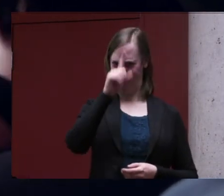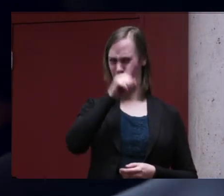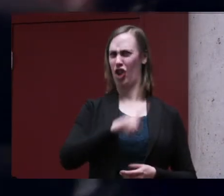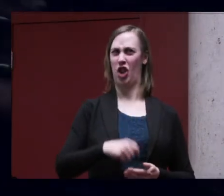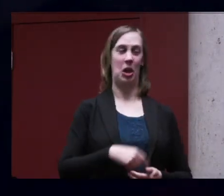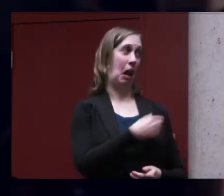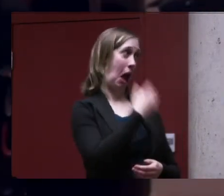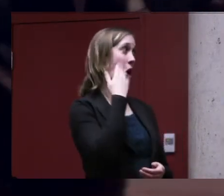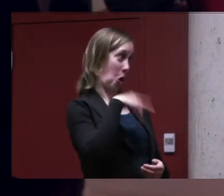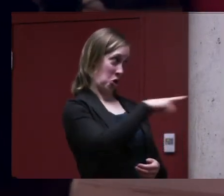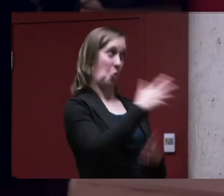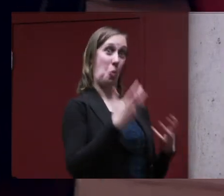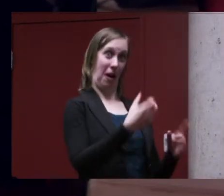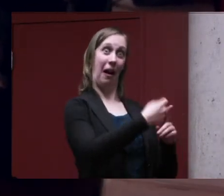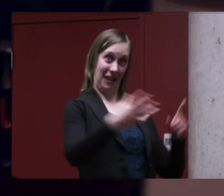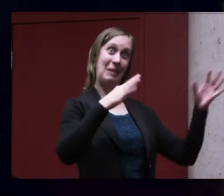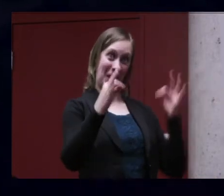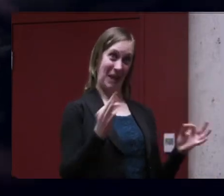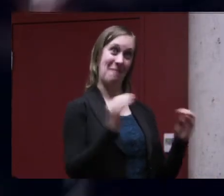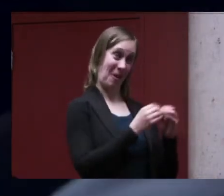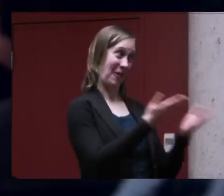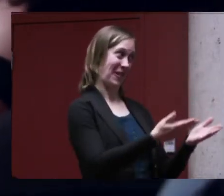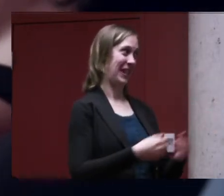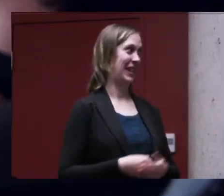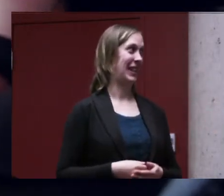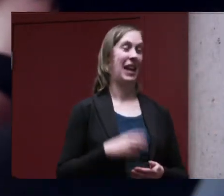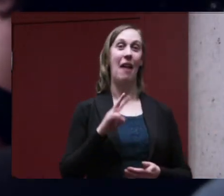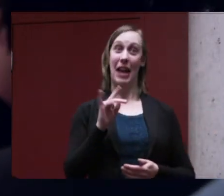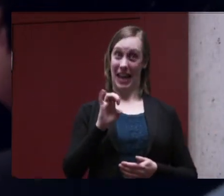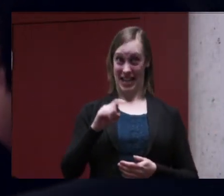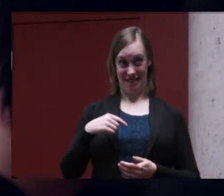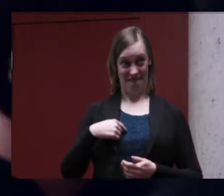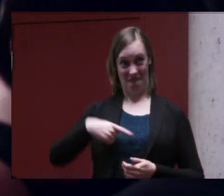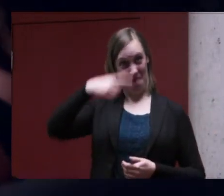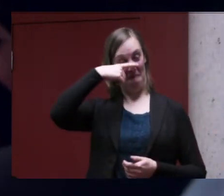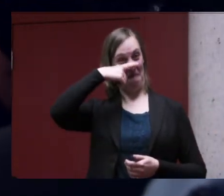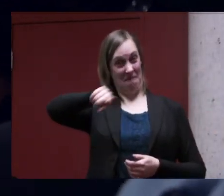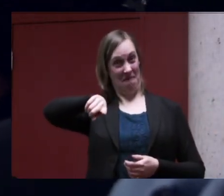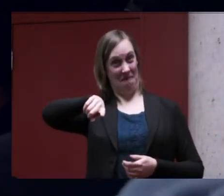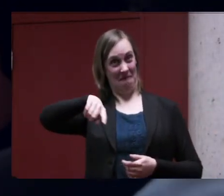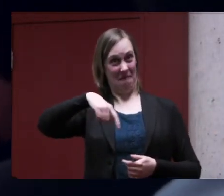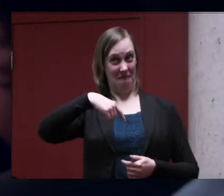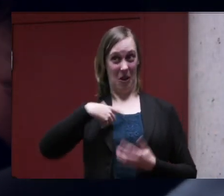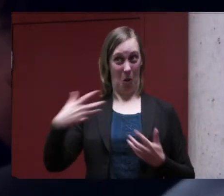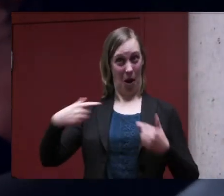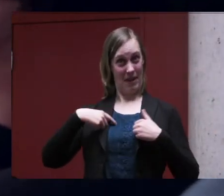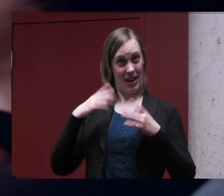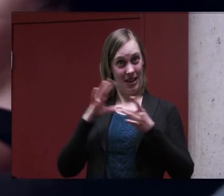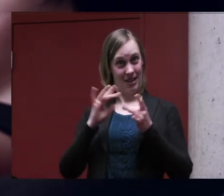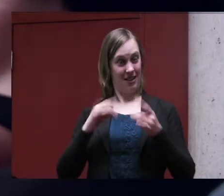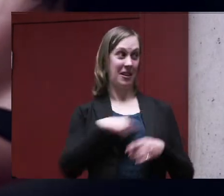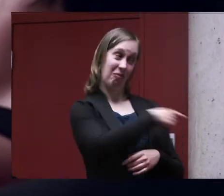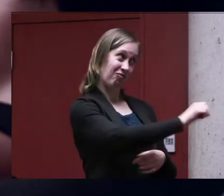I know you'd like to elaborate on this. Would you like me to? I really love you too, yes. Yes?